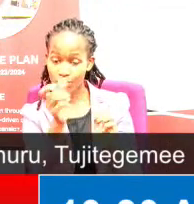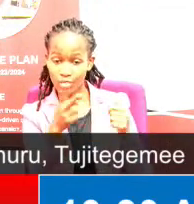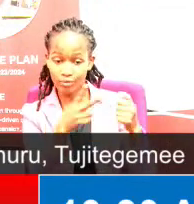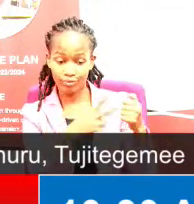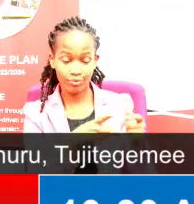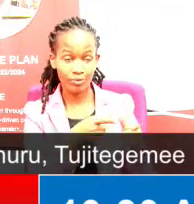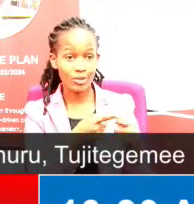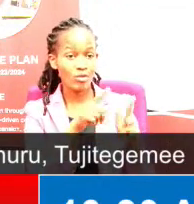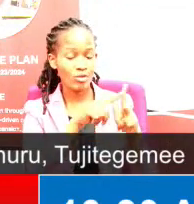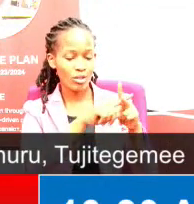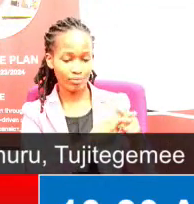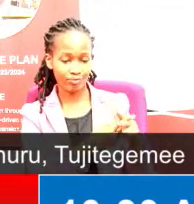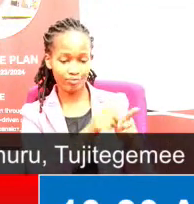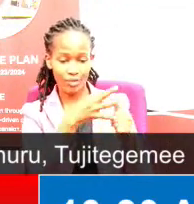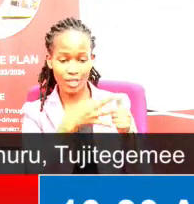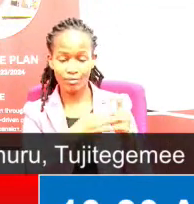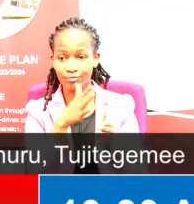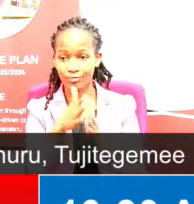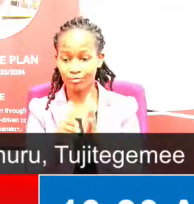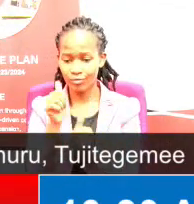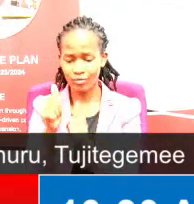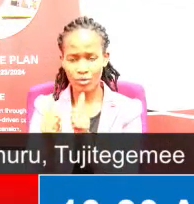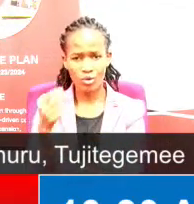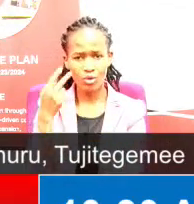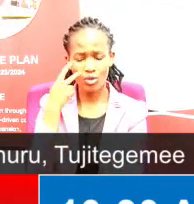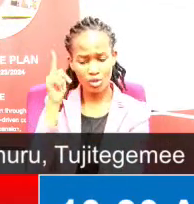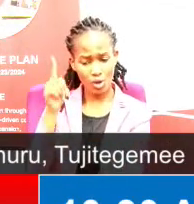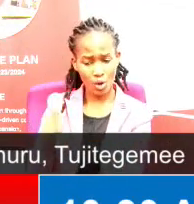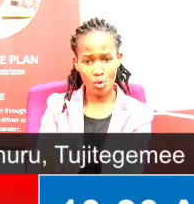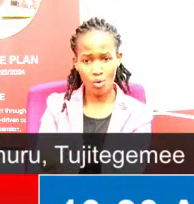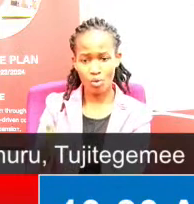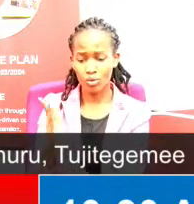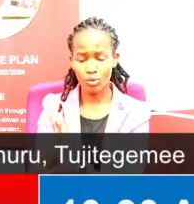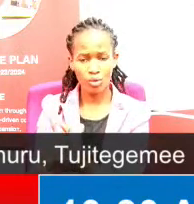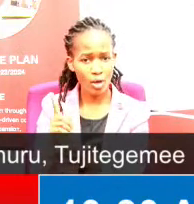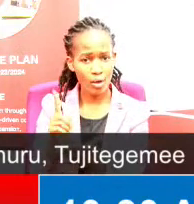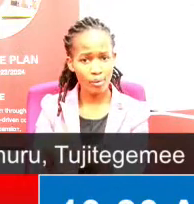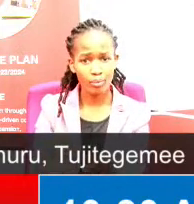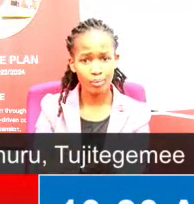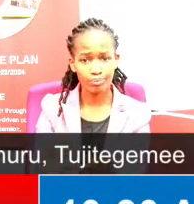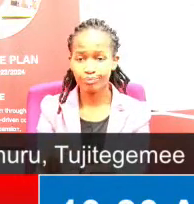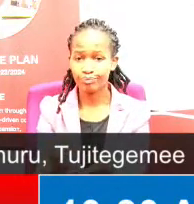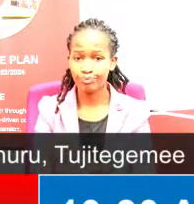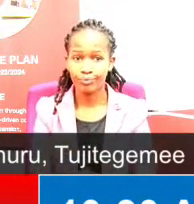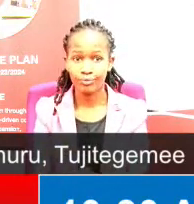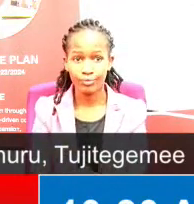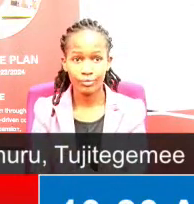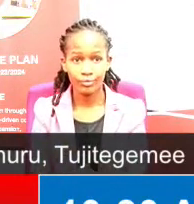the 8th one. And what we are going to see is what is the kind of